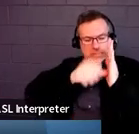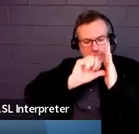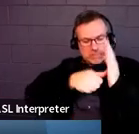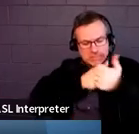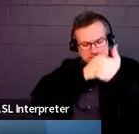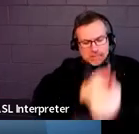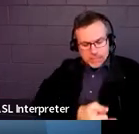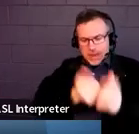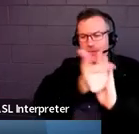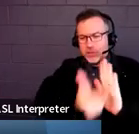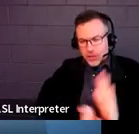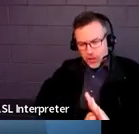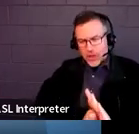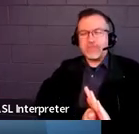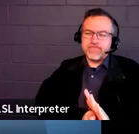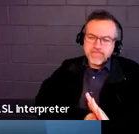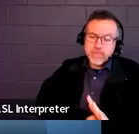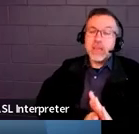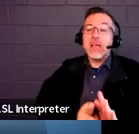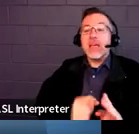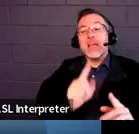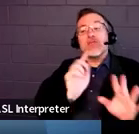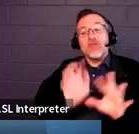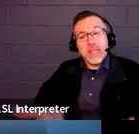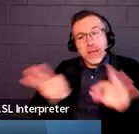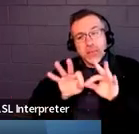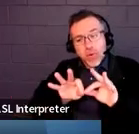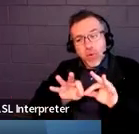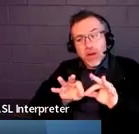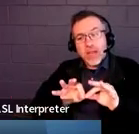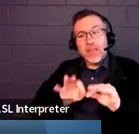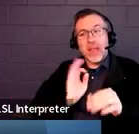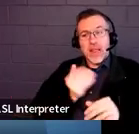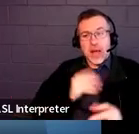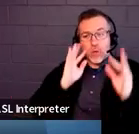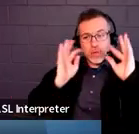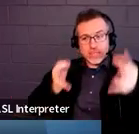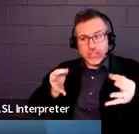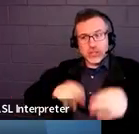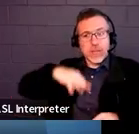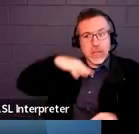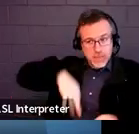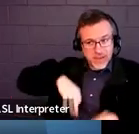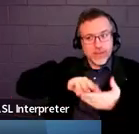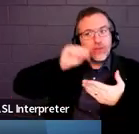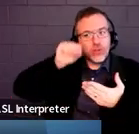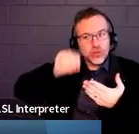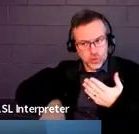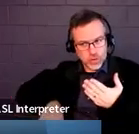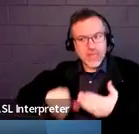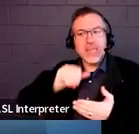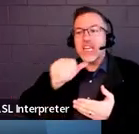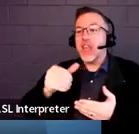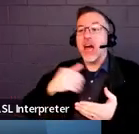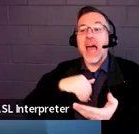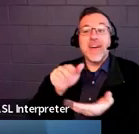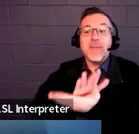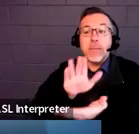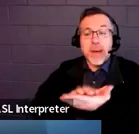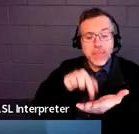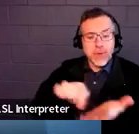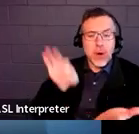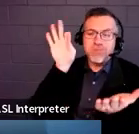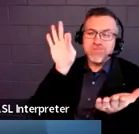brings value to the student life and not just have things perfect on paper. Because perfect